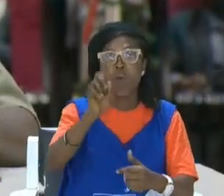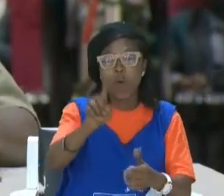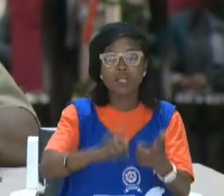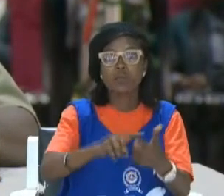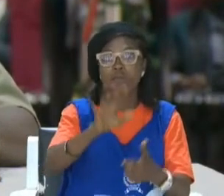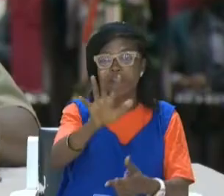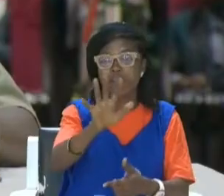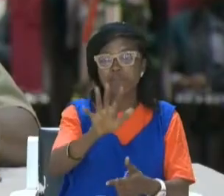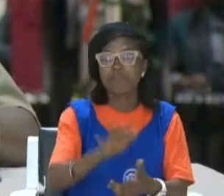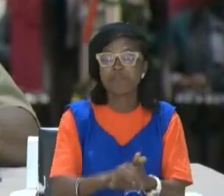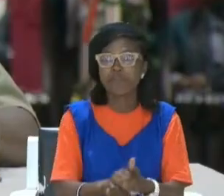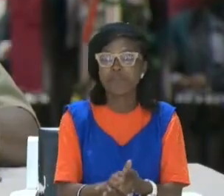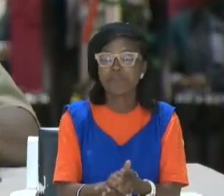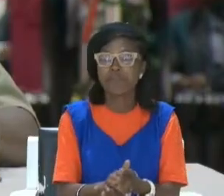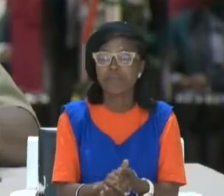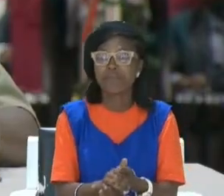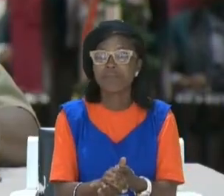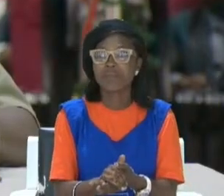5.